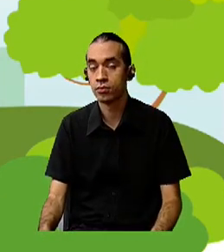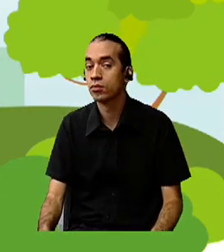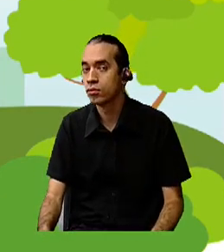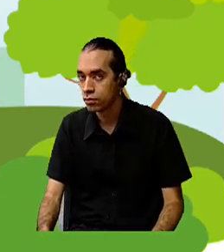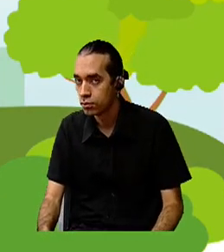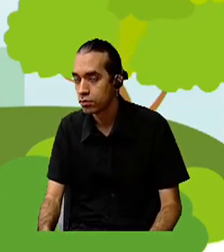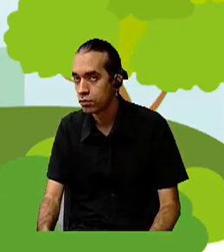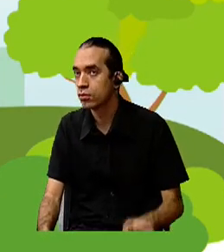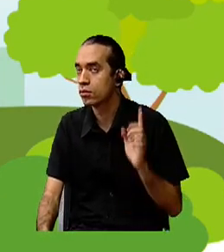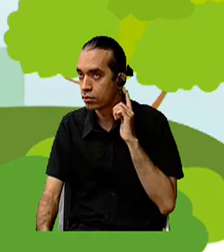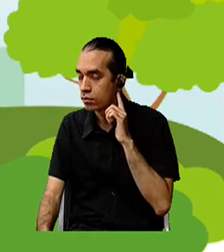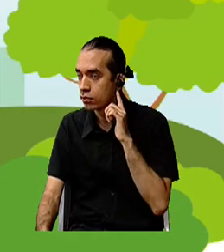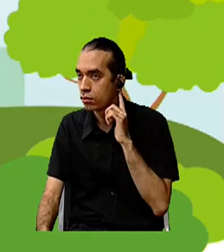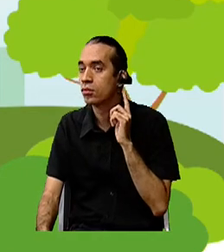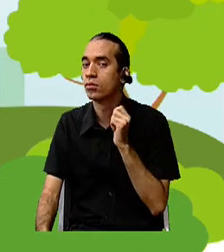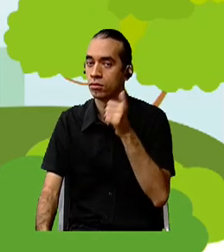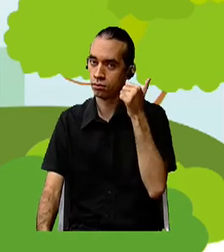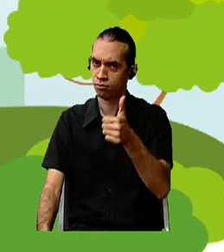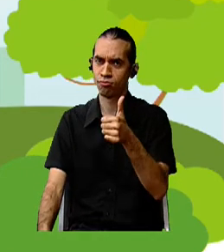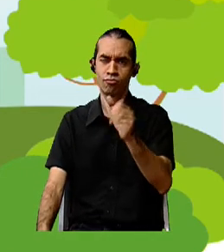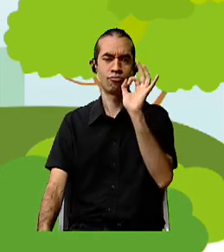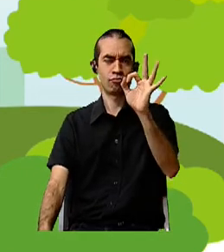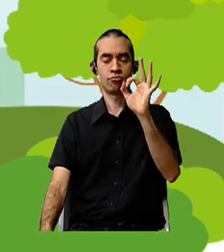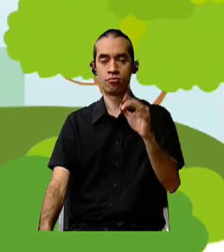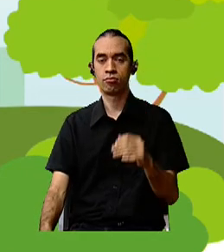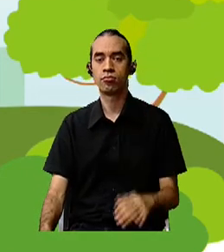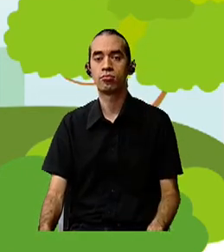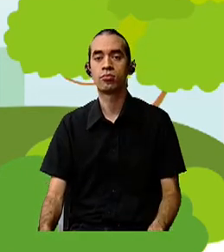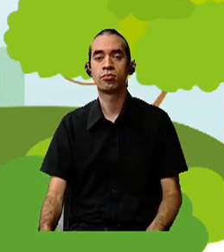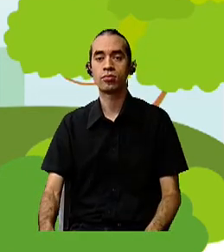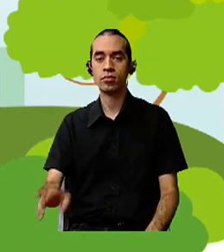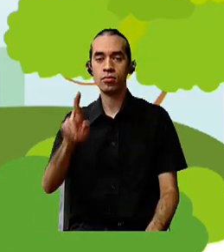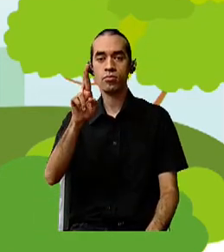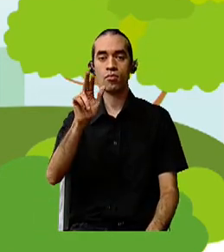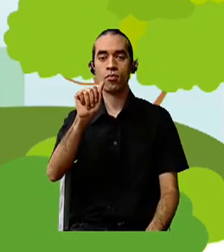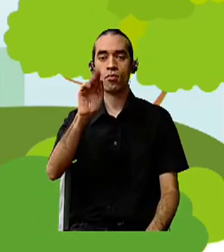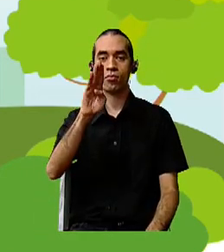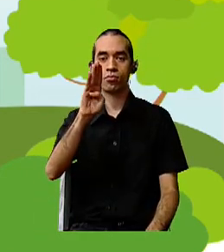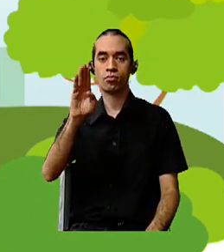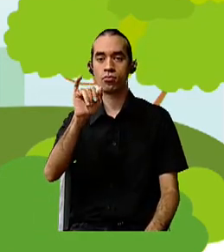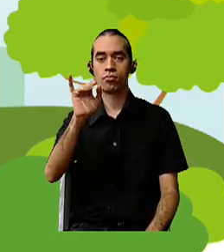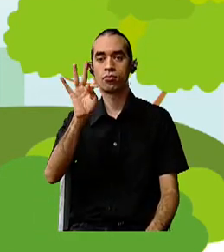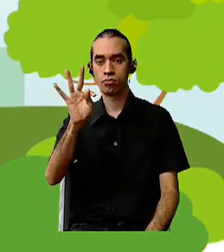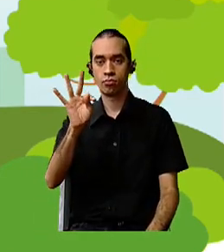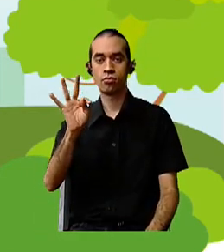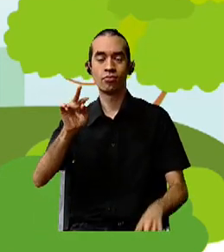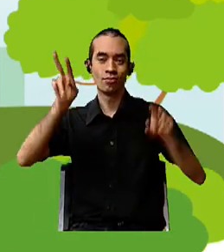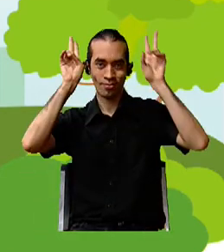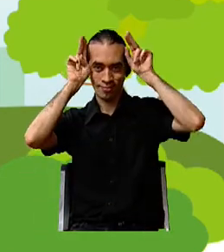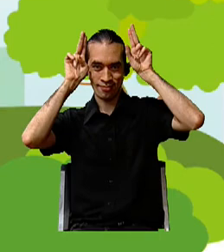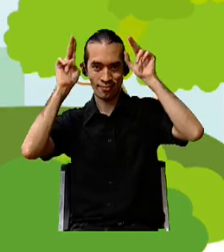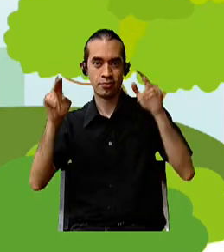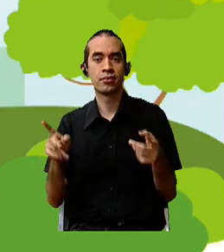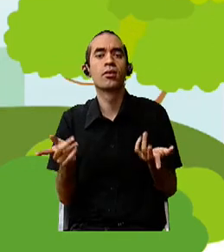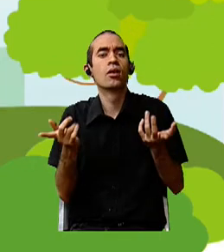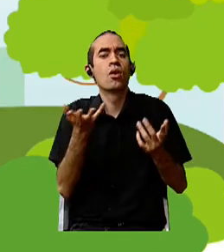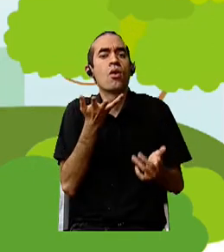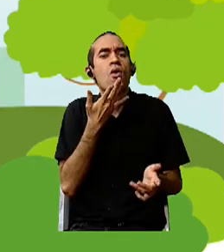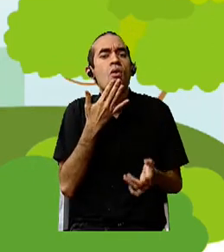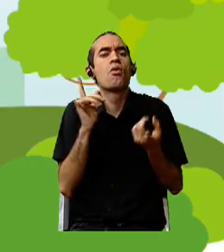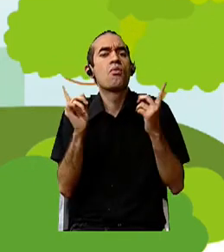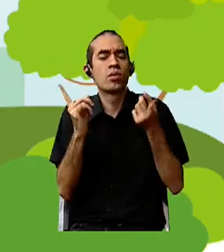Okay, yeah, very nice. That is a rabbit. And Chuli, what color is that